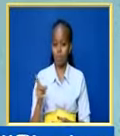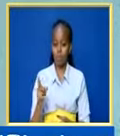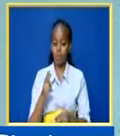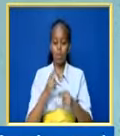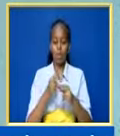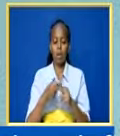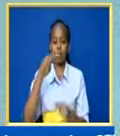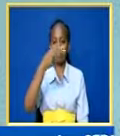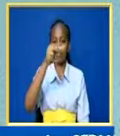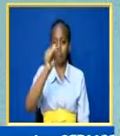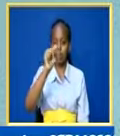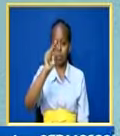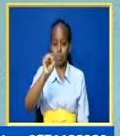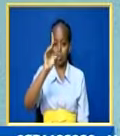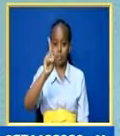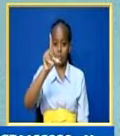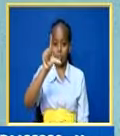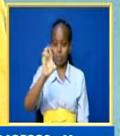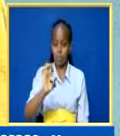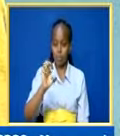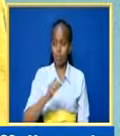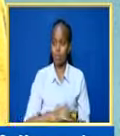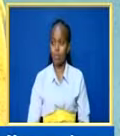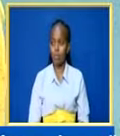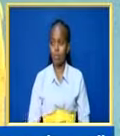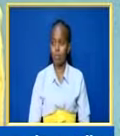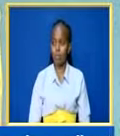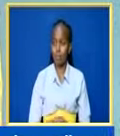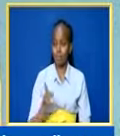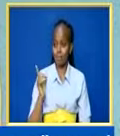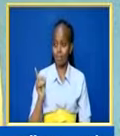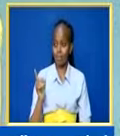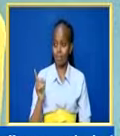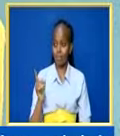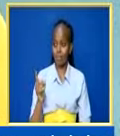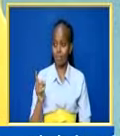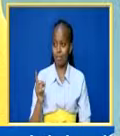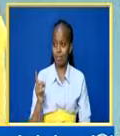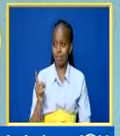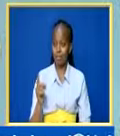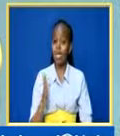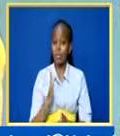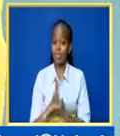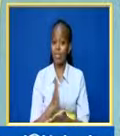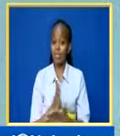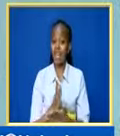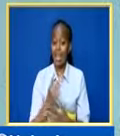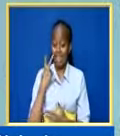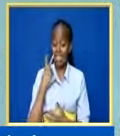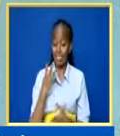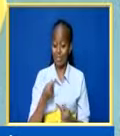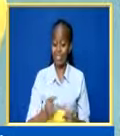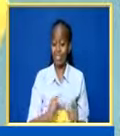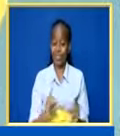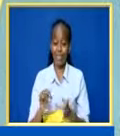the handle. Mm-hmm. And then the pointy things are what goes into your hair and you comb it. And you're actually combing your hair.